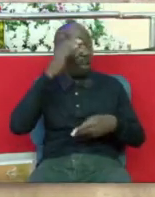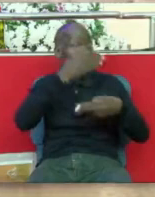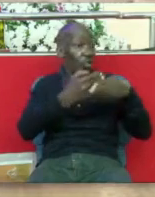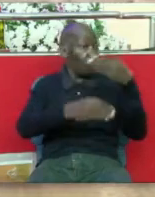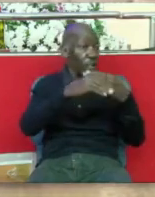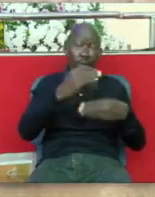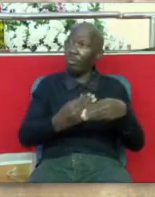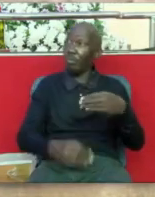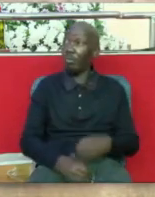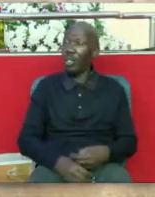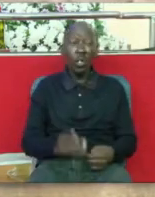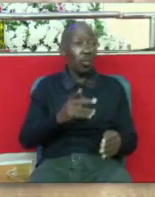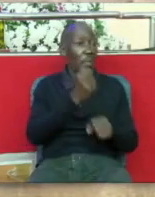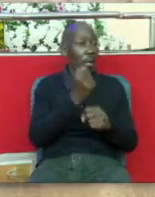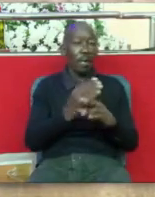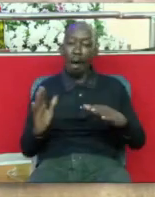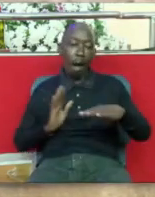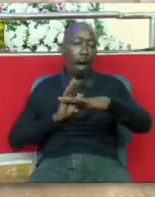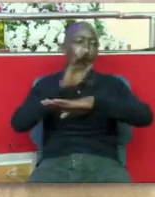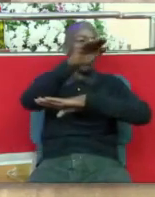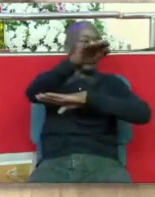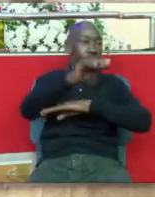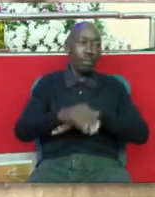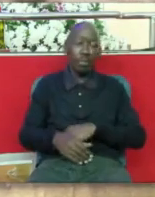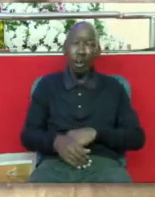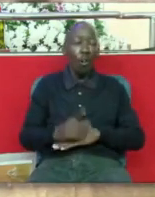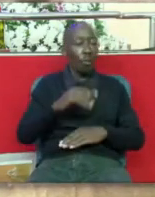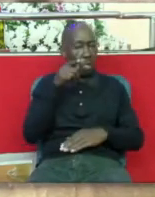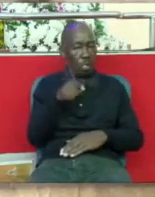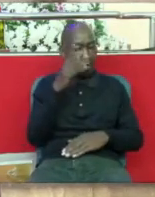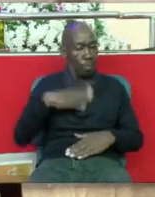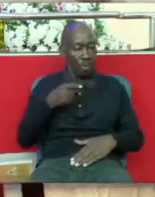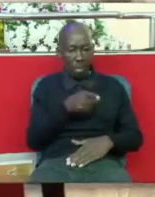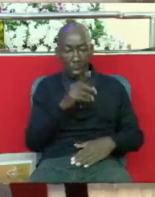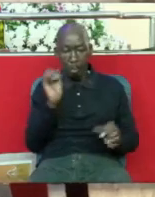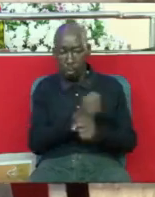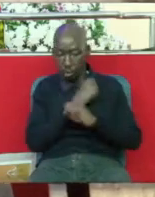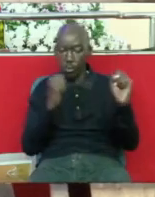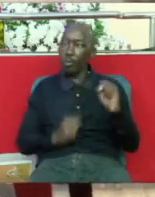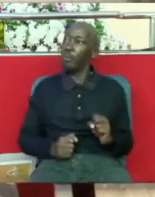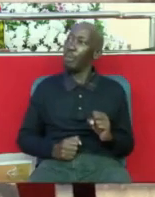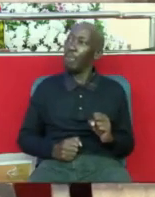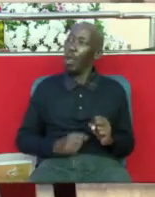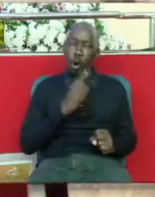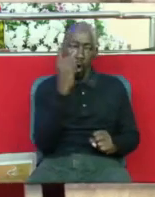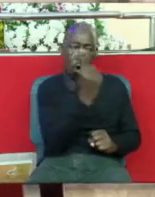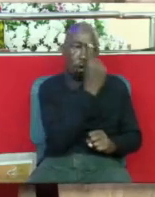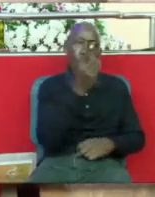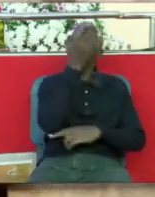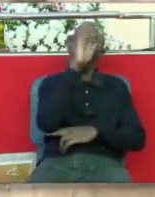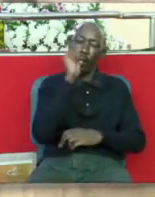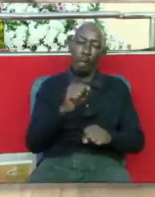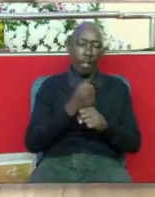China mjengo. To make for them a bridge. Kutaongenezea daraja. For them to know this is impossible. Ili wajue kwamba haiwezekani. Only God can make it